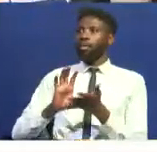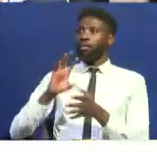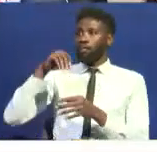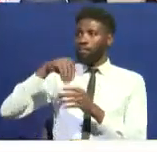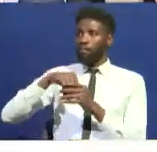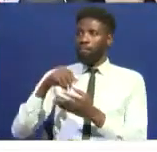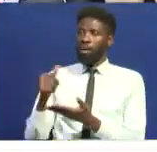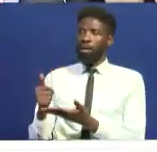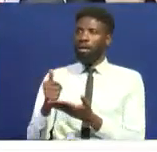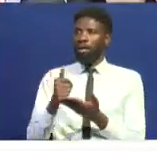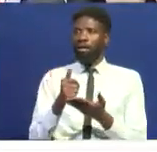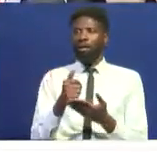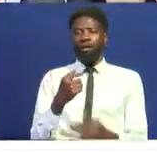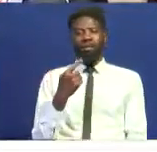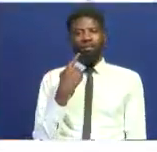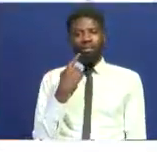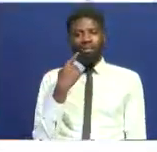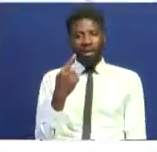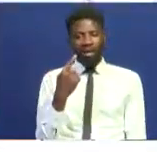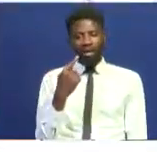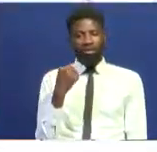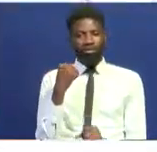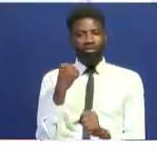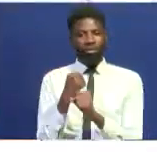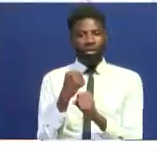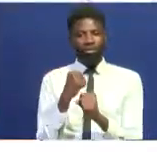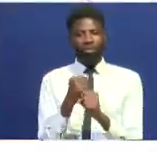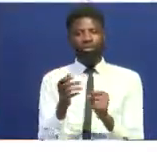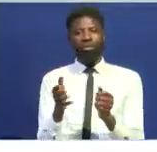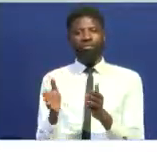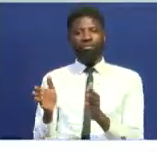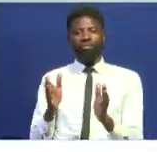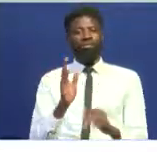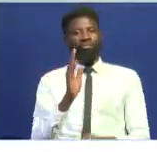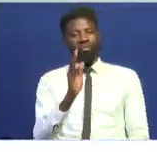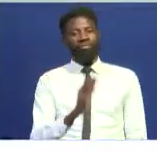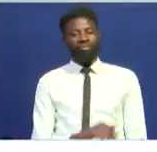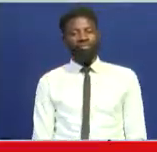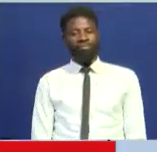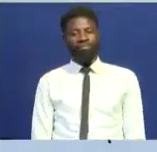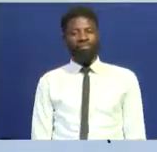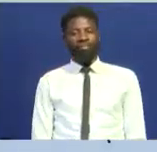least 100 jobs. Frederick Mwoki for Easy Friday.